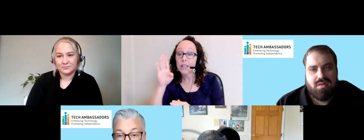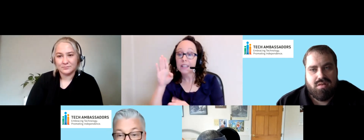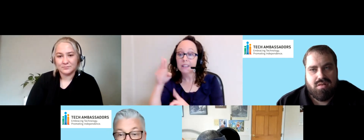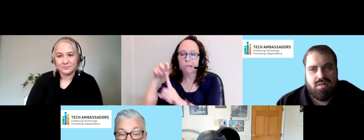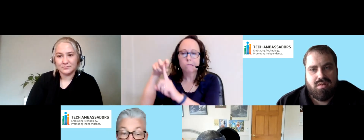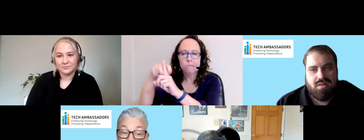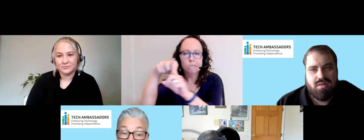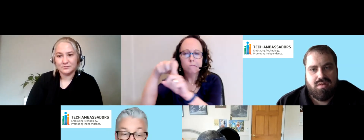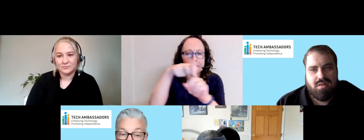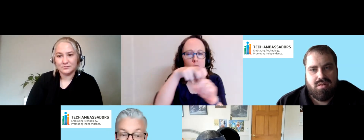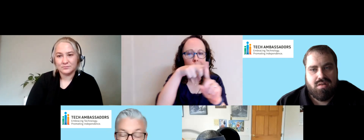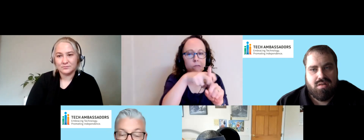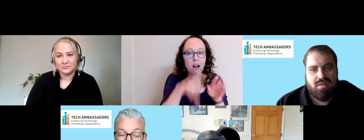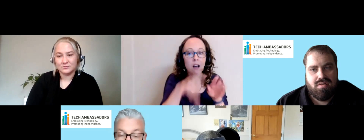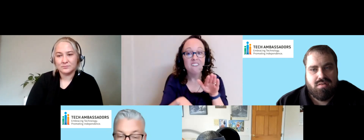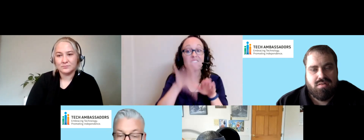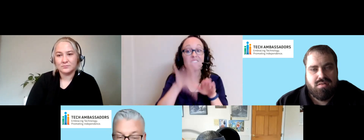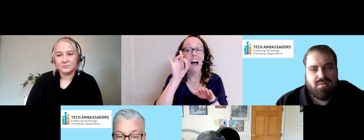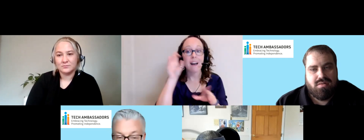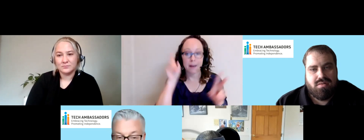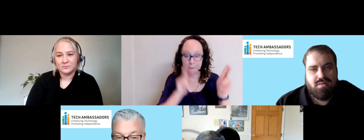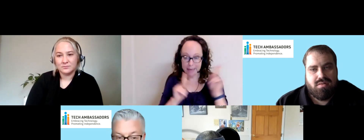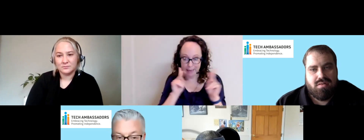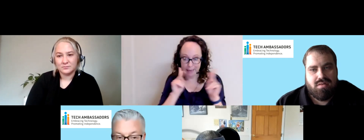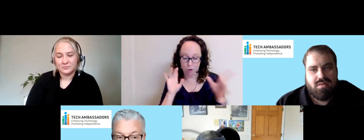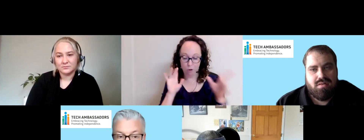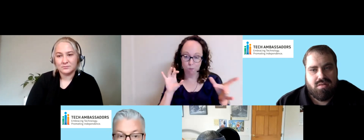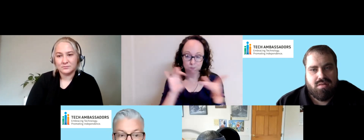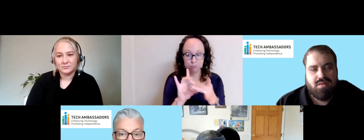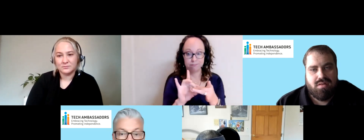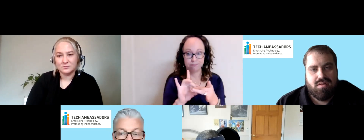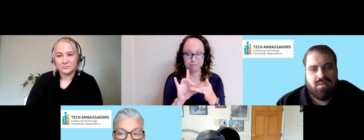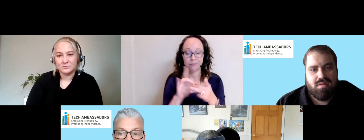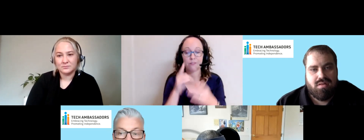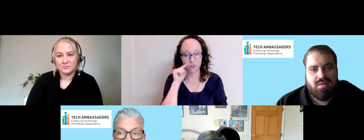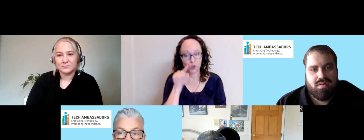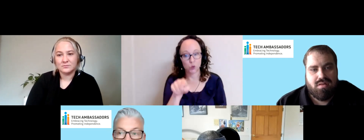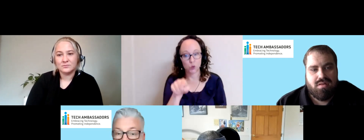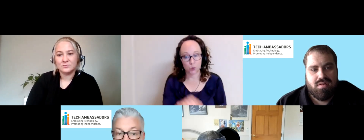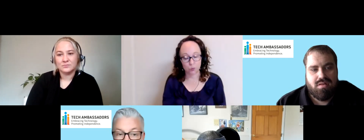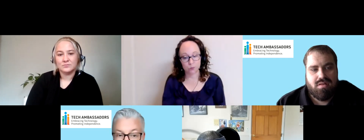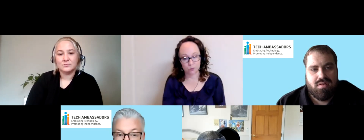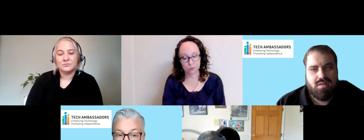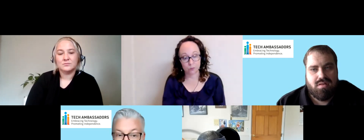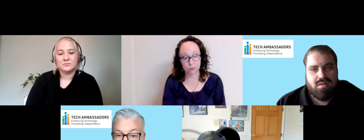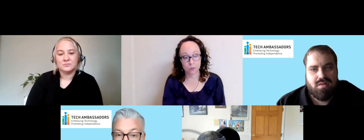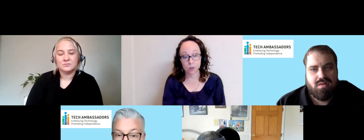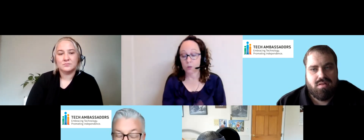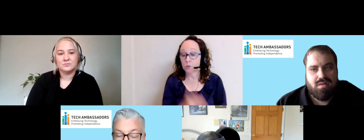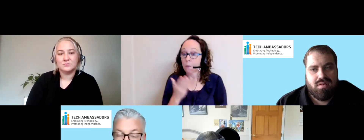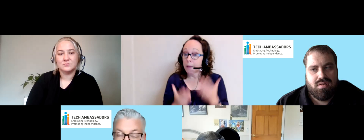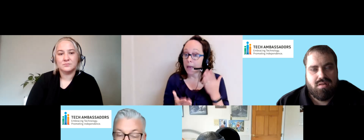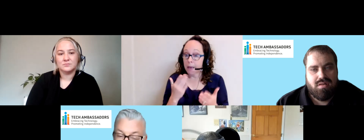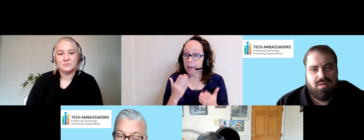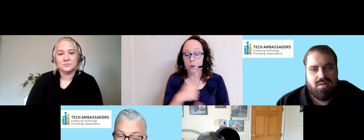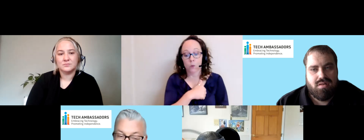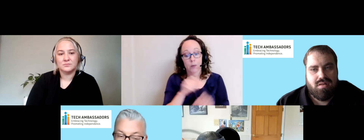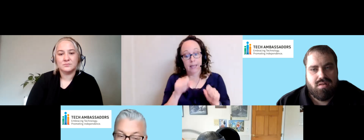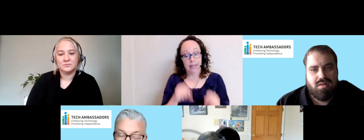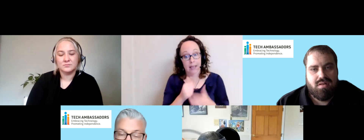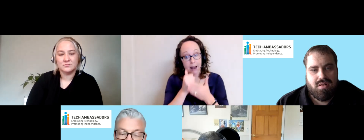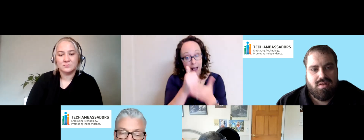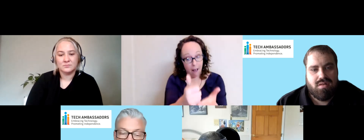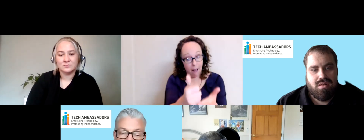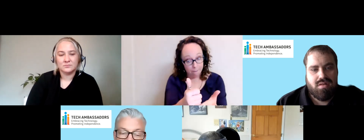Okay. right? So there might be a little help we can provide you, Yeah. but we might be interested in talking to your